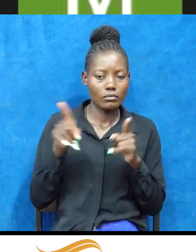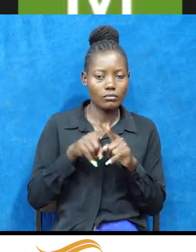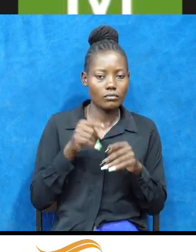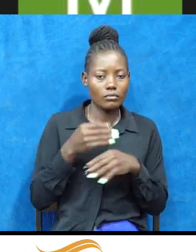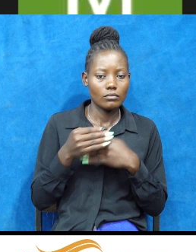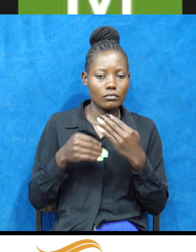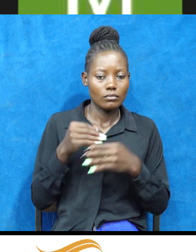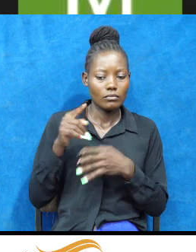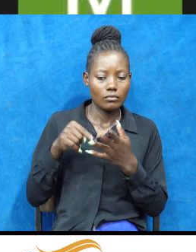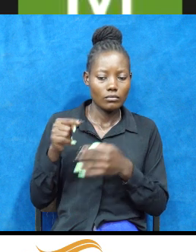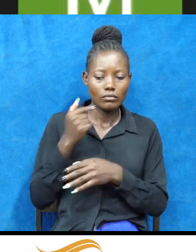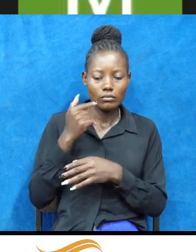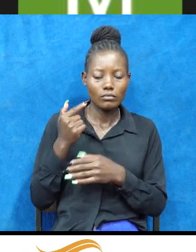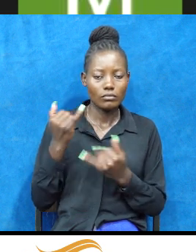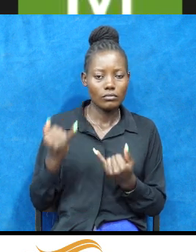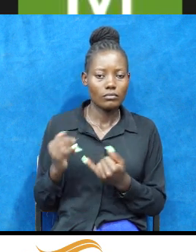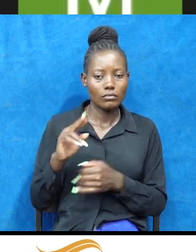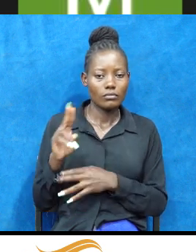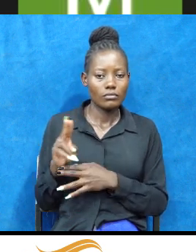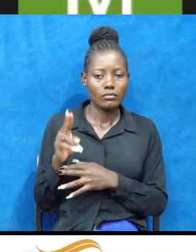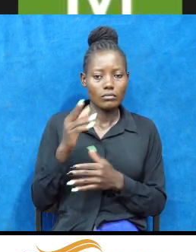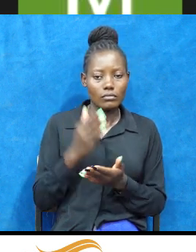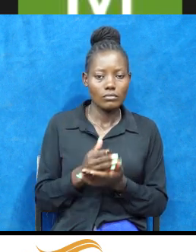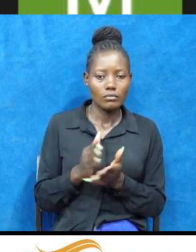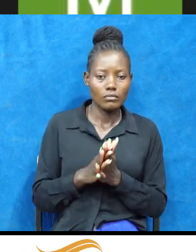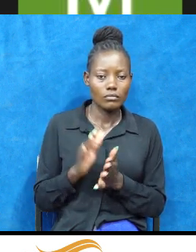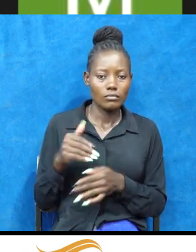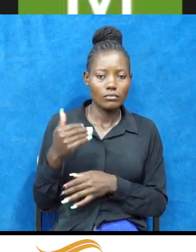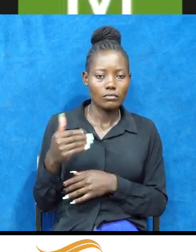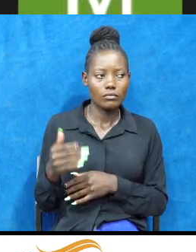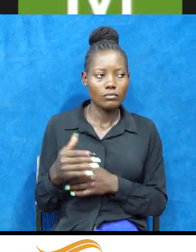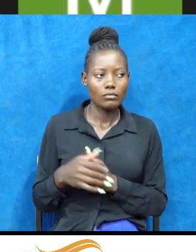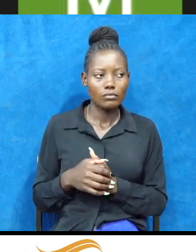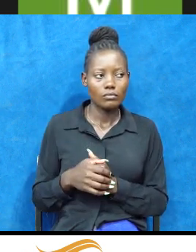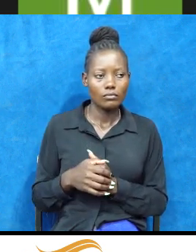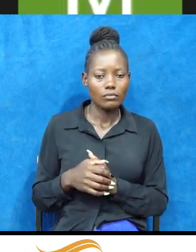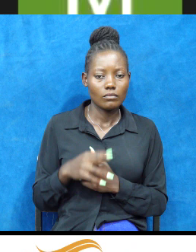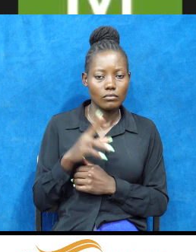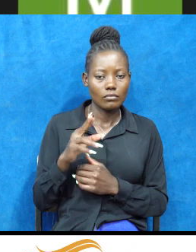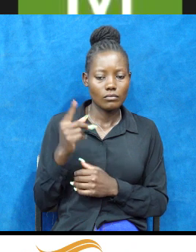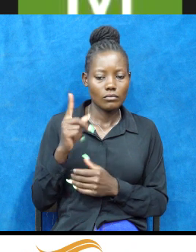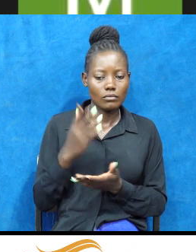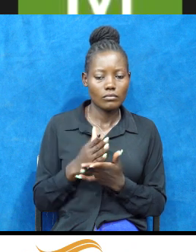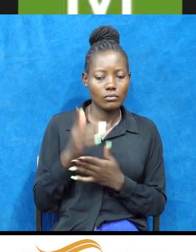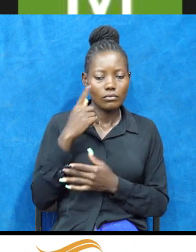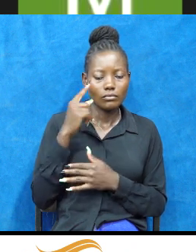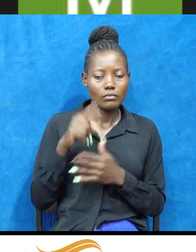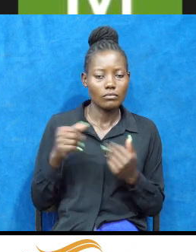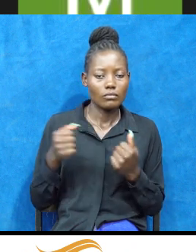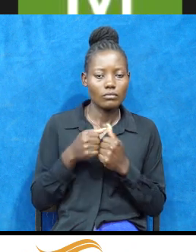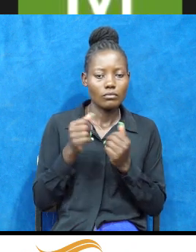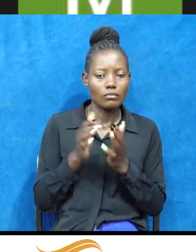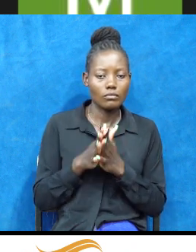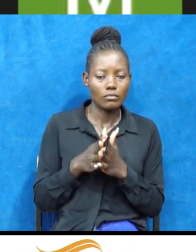adapt what you're seeing. So use your eyes and monitor, always monitor, and use your eyes to see what's going on and make